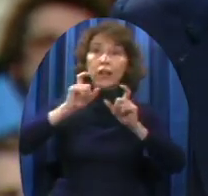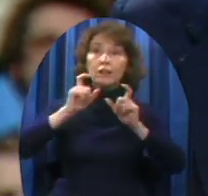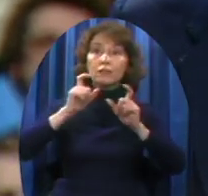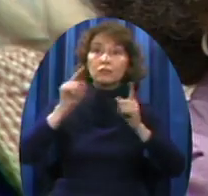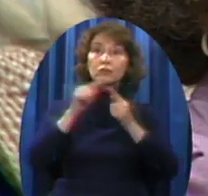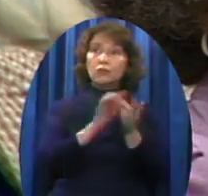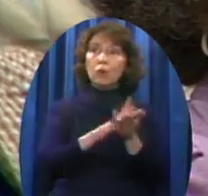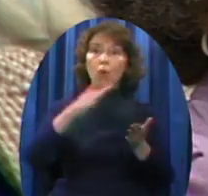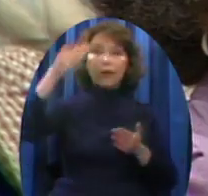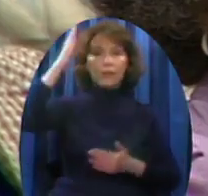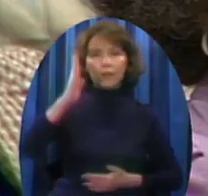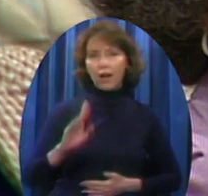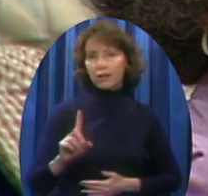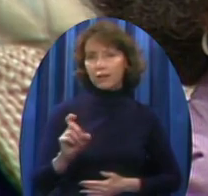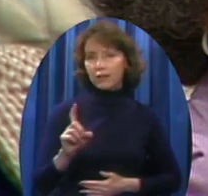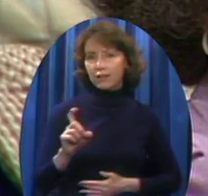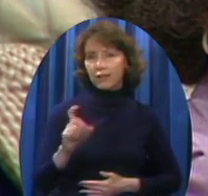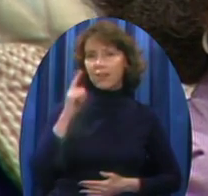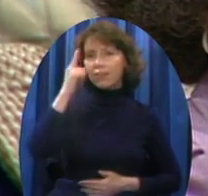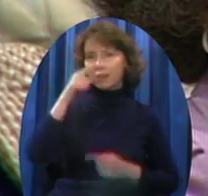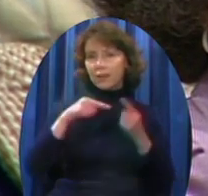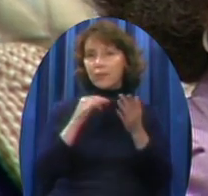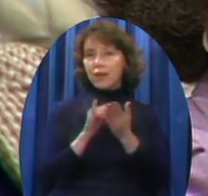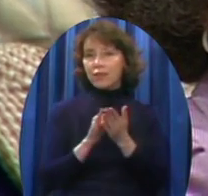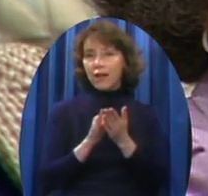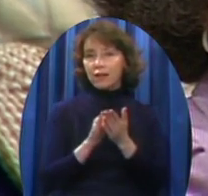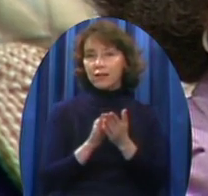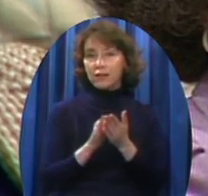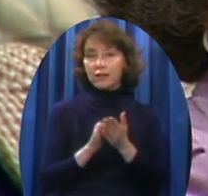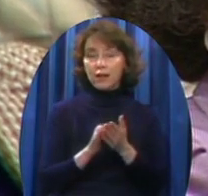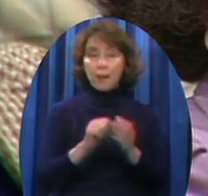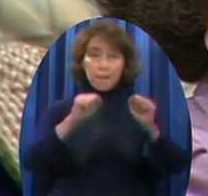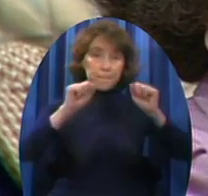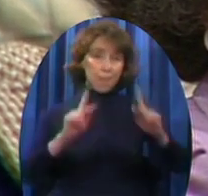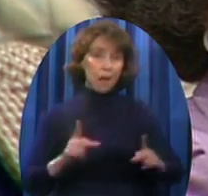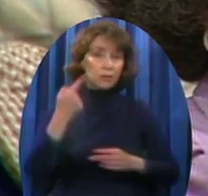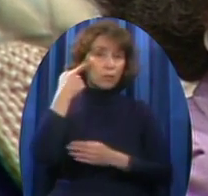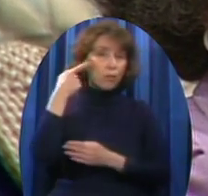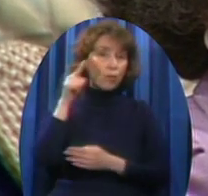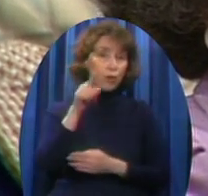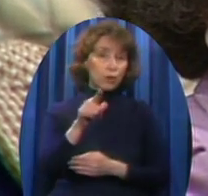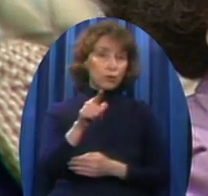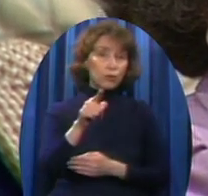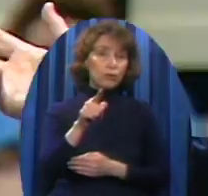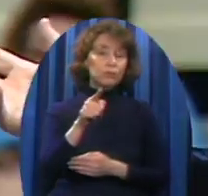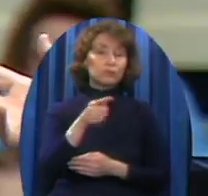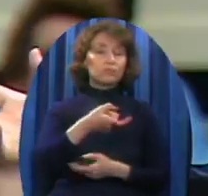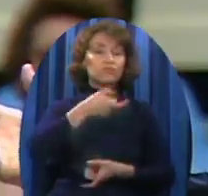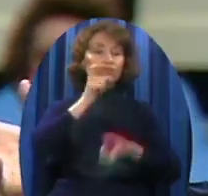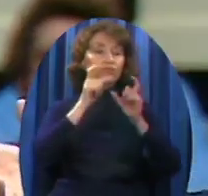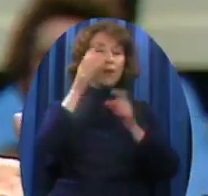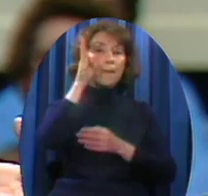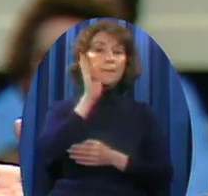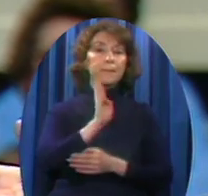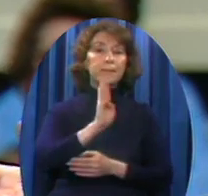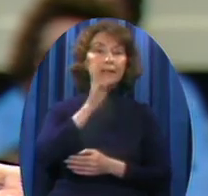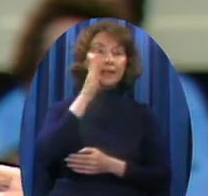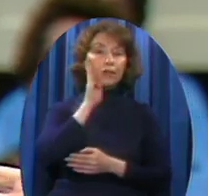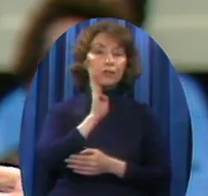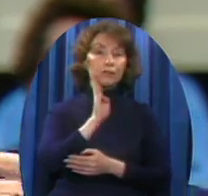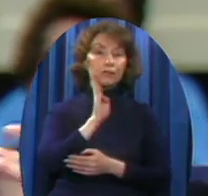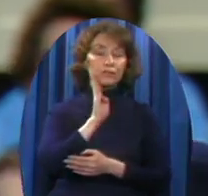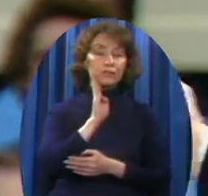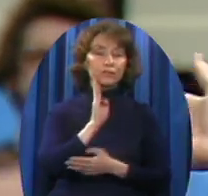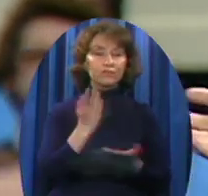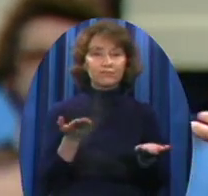that. Is it possible for you with a Slitz, a Budweiser, or some of the booze of today's world?